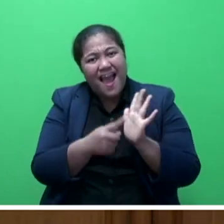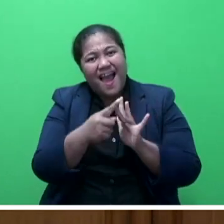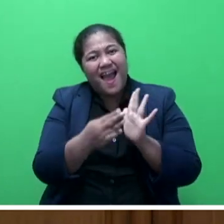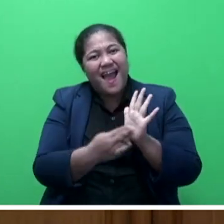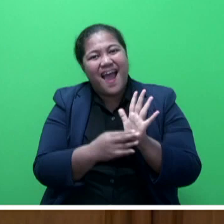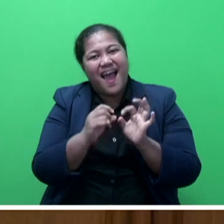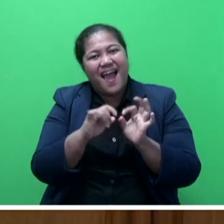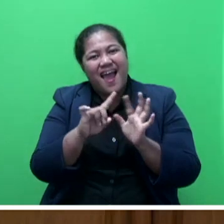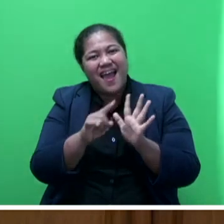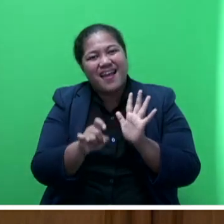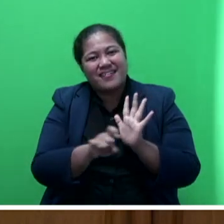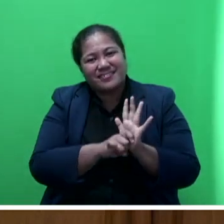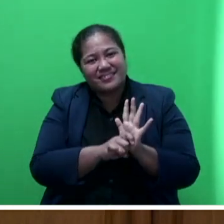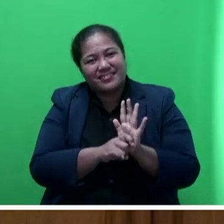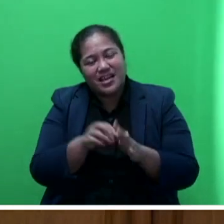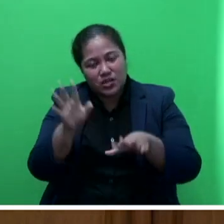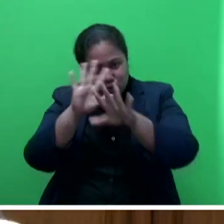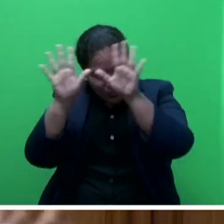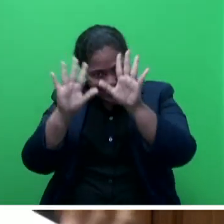years to mature.